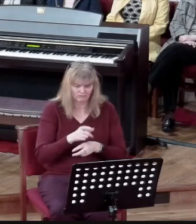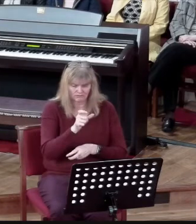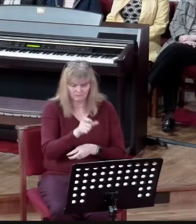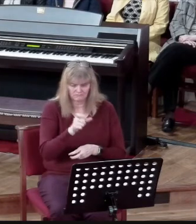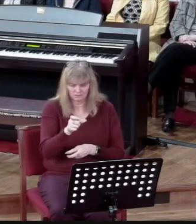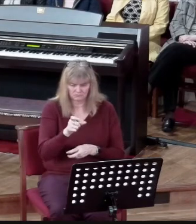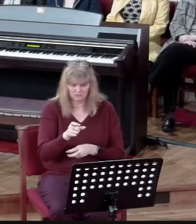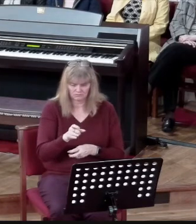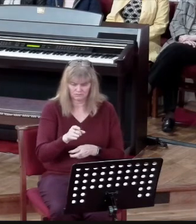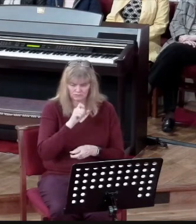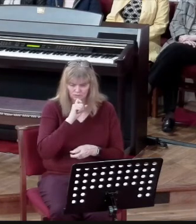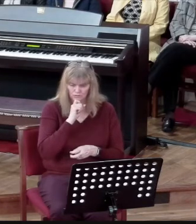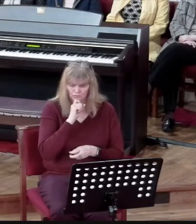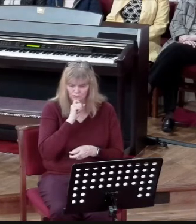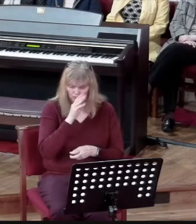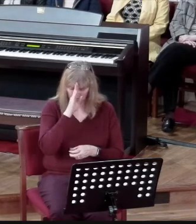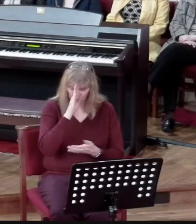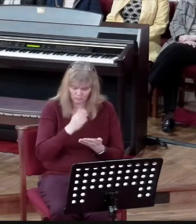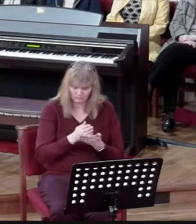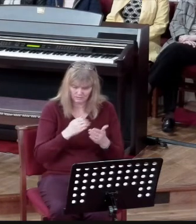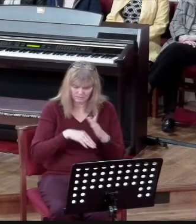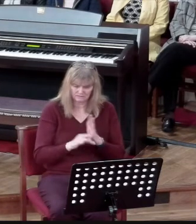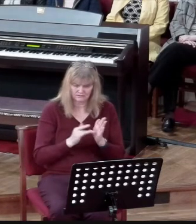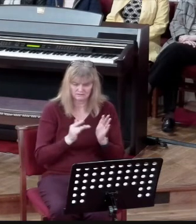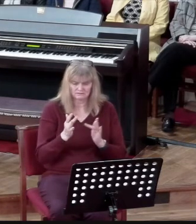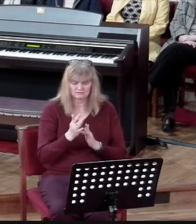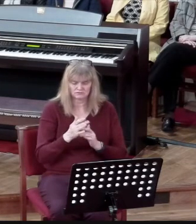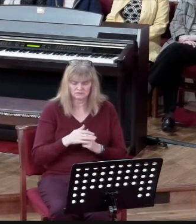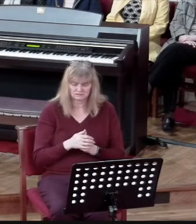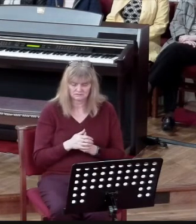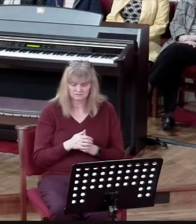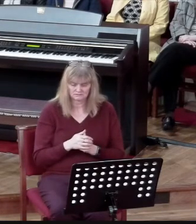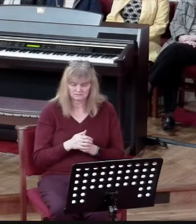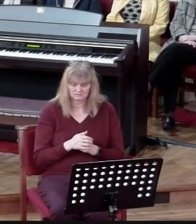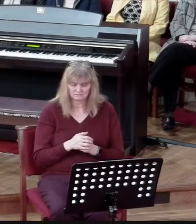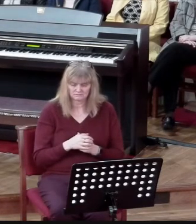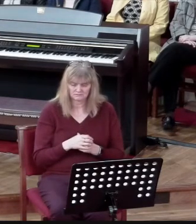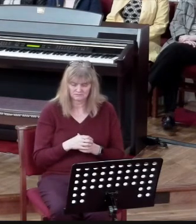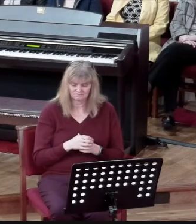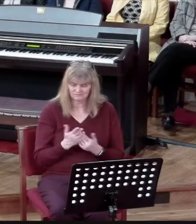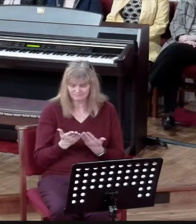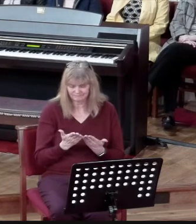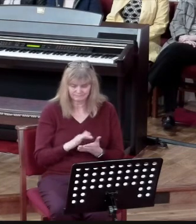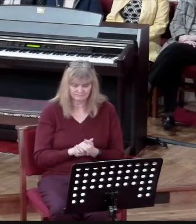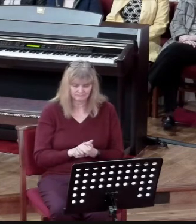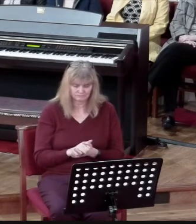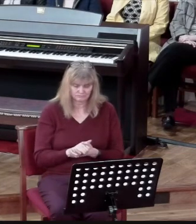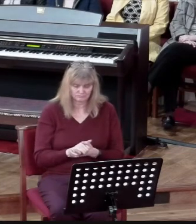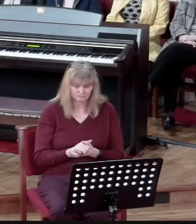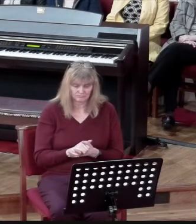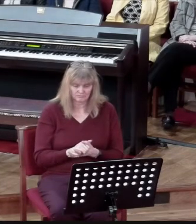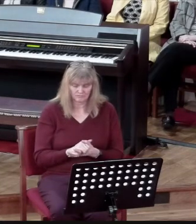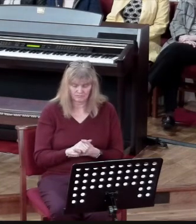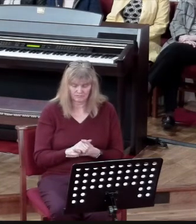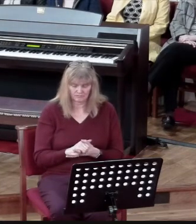was, "If it is my will that he remains." There was an if there. So it's dealing with things like that. But on a more simple